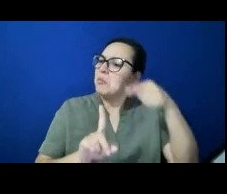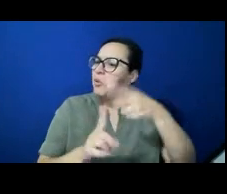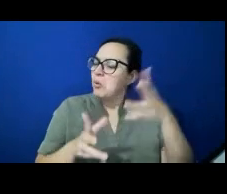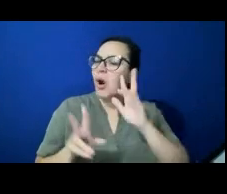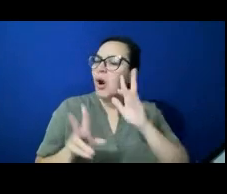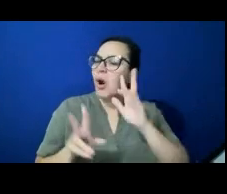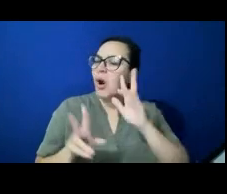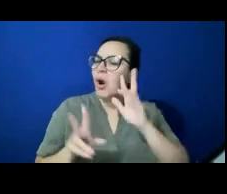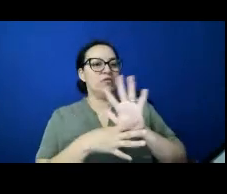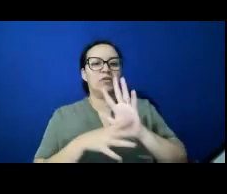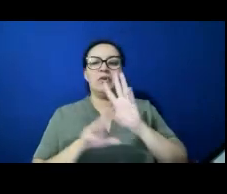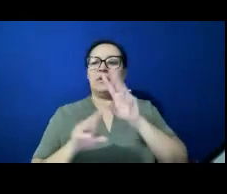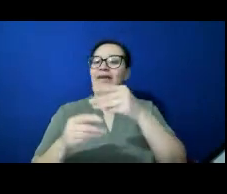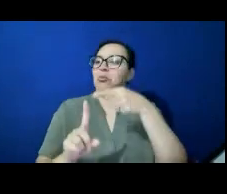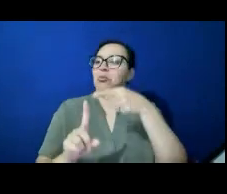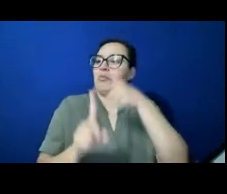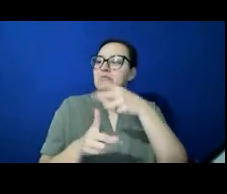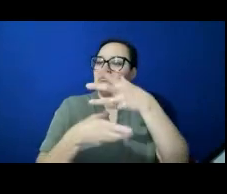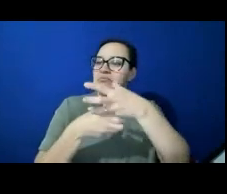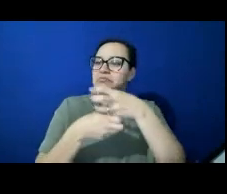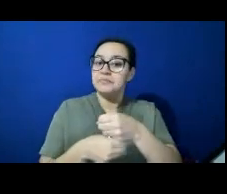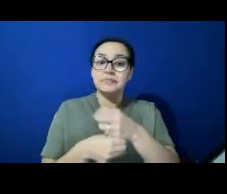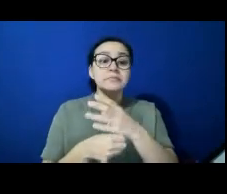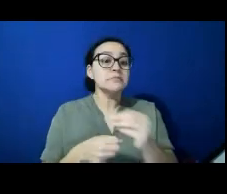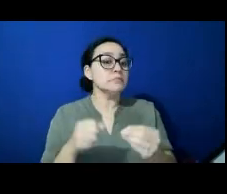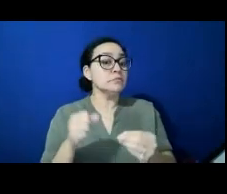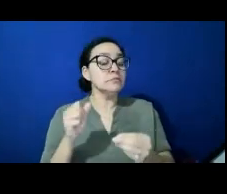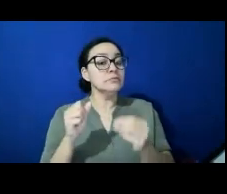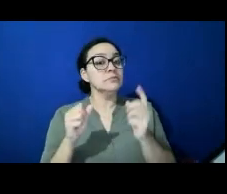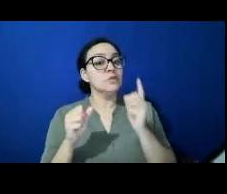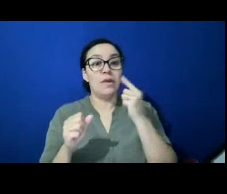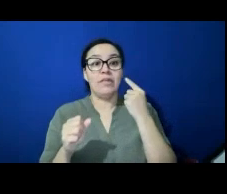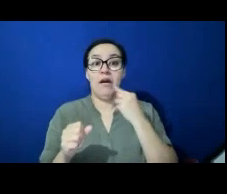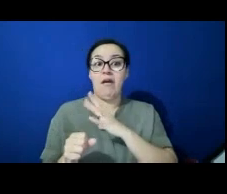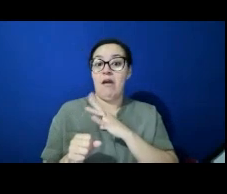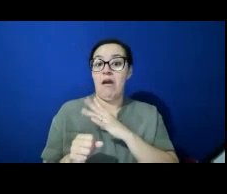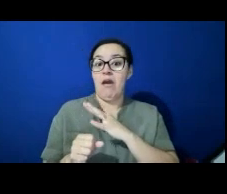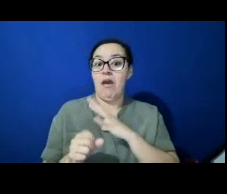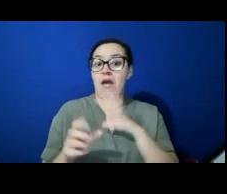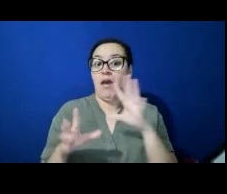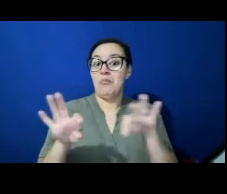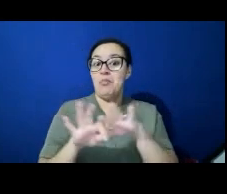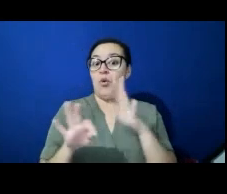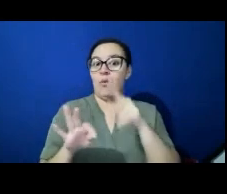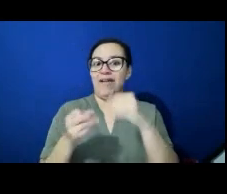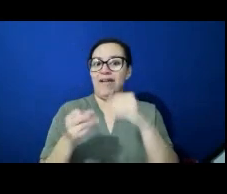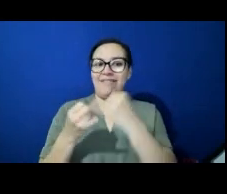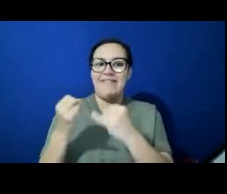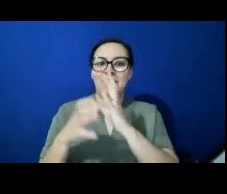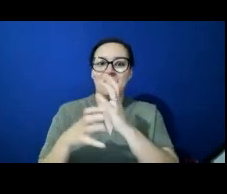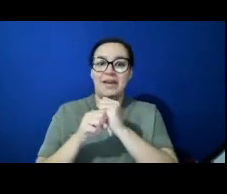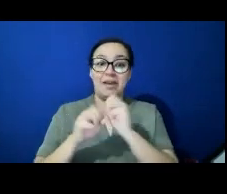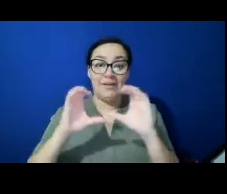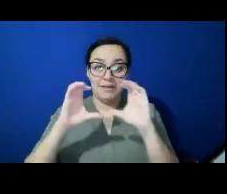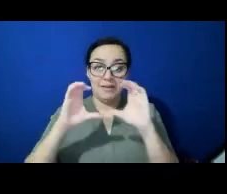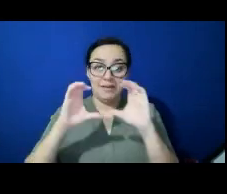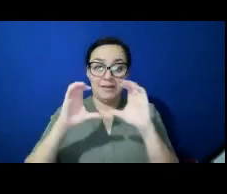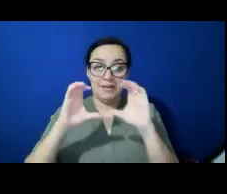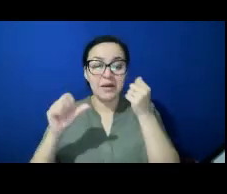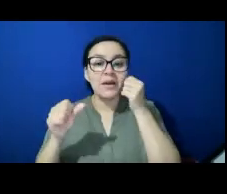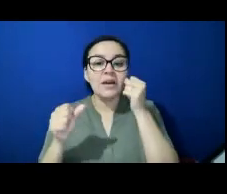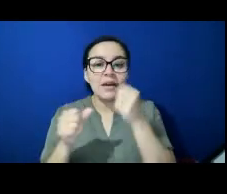más is importante, each lesson. que And the nos most pareció como un important feature thing chévere that incorporar, we es ese think is certificado. a very ¿Se acuerdan important que les feature mencioné is a que